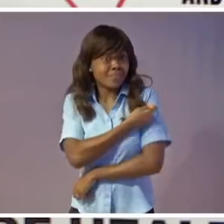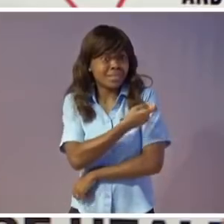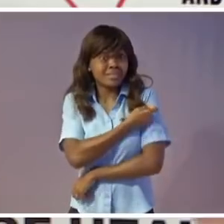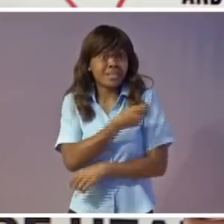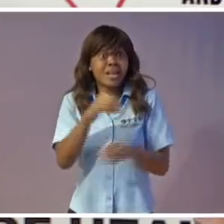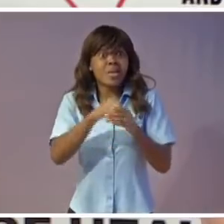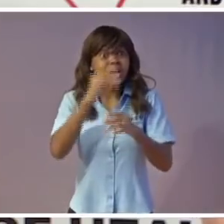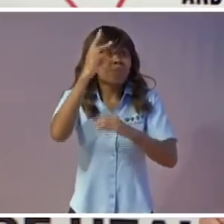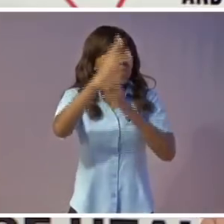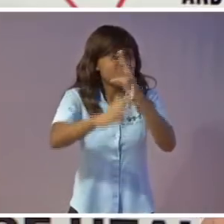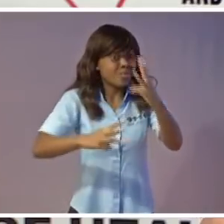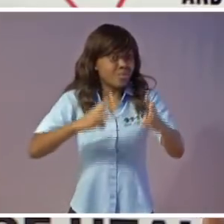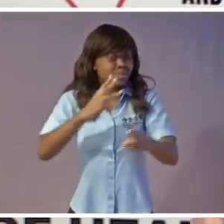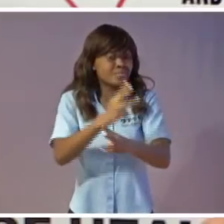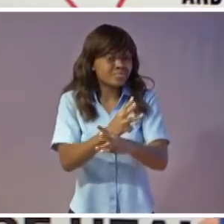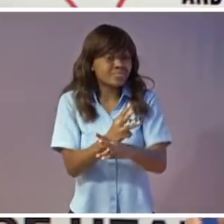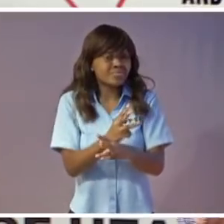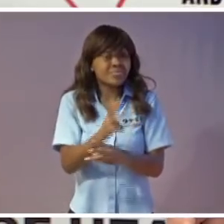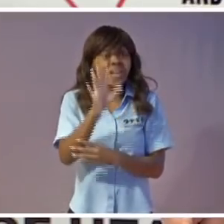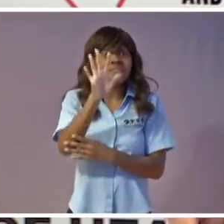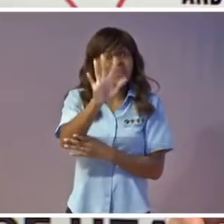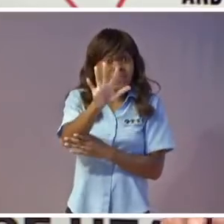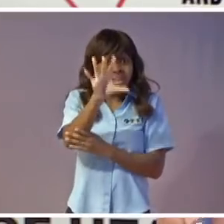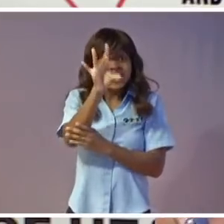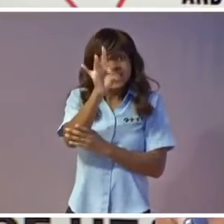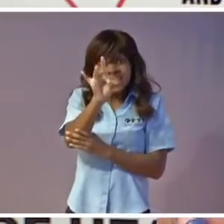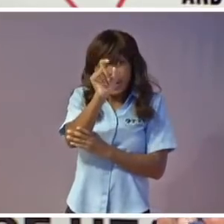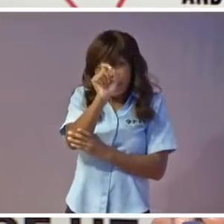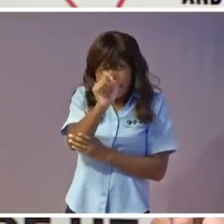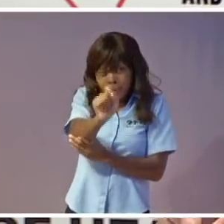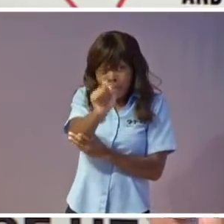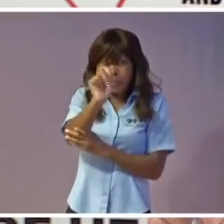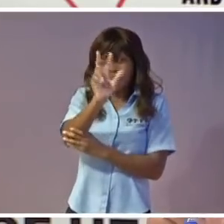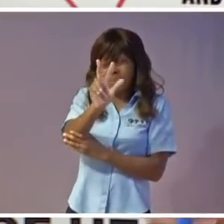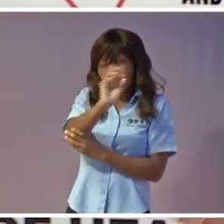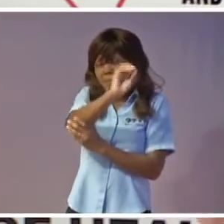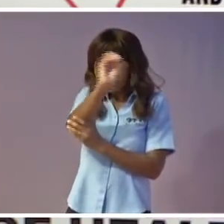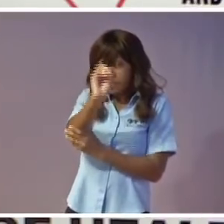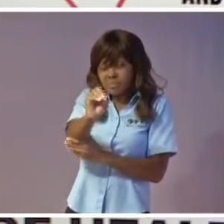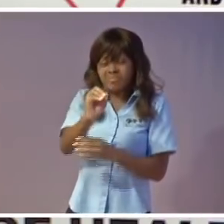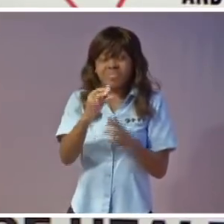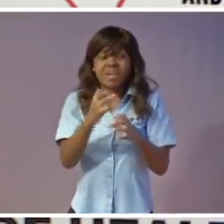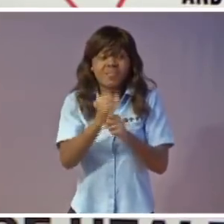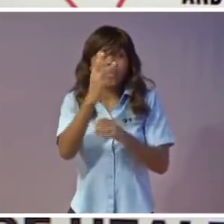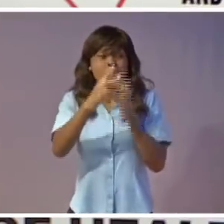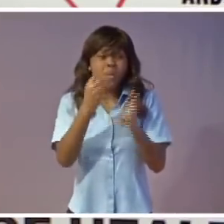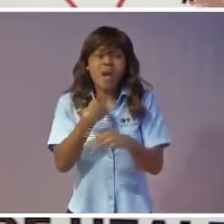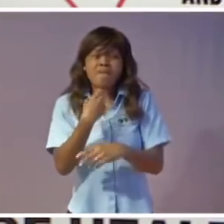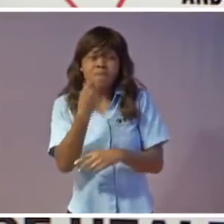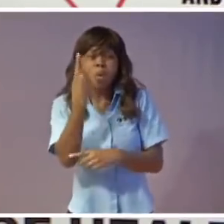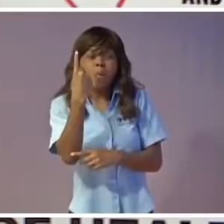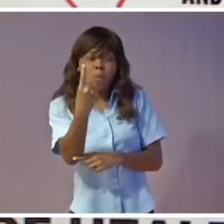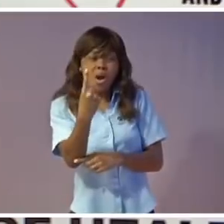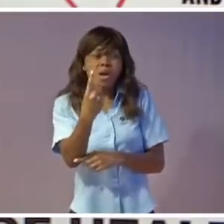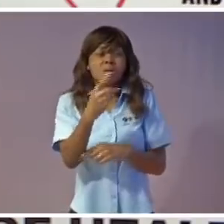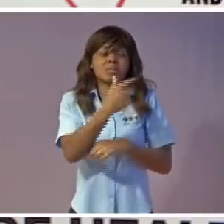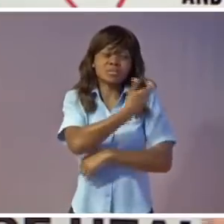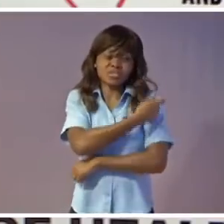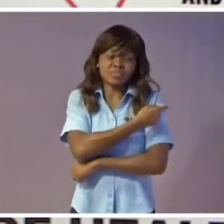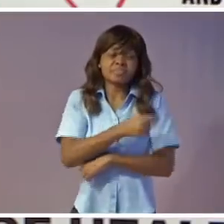58.3% of the world population has had at least 1 dose, but this is the problem that the globe is facing.